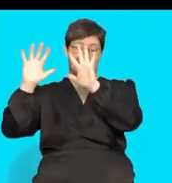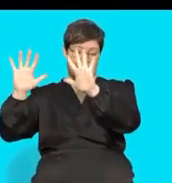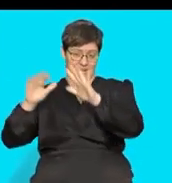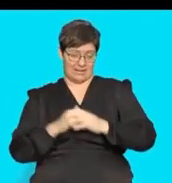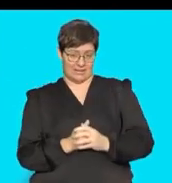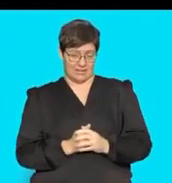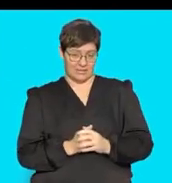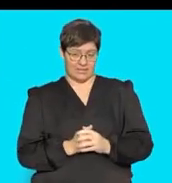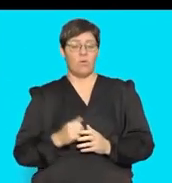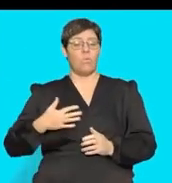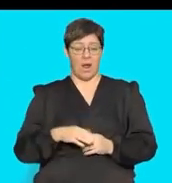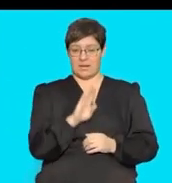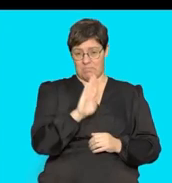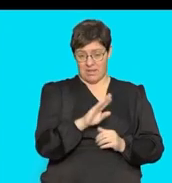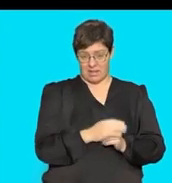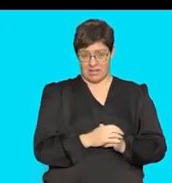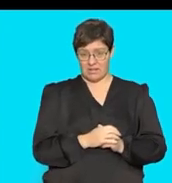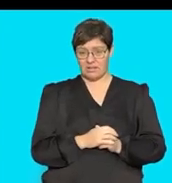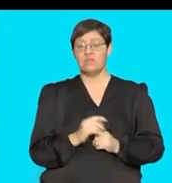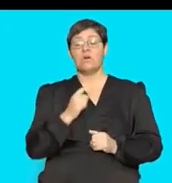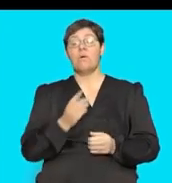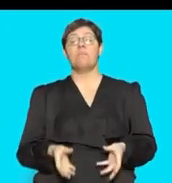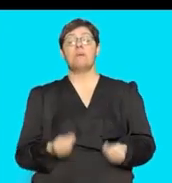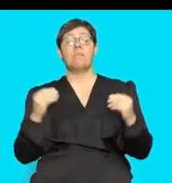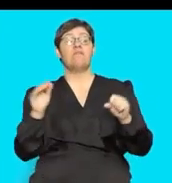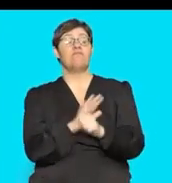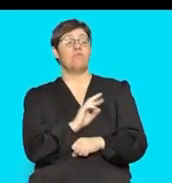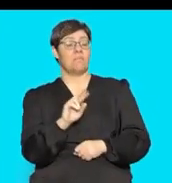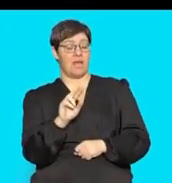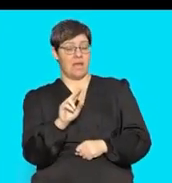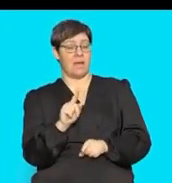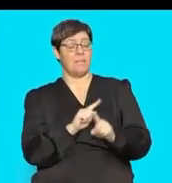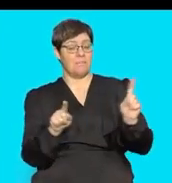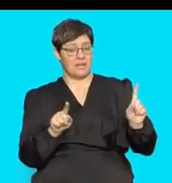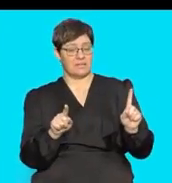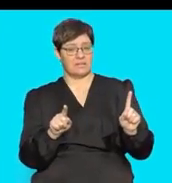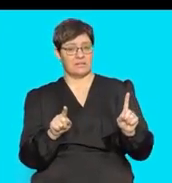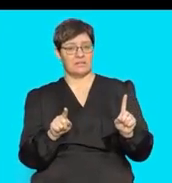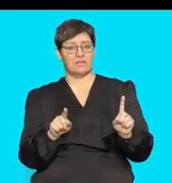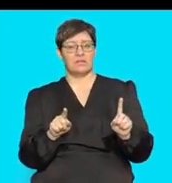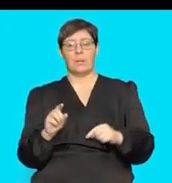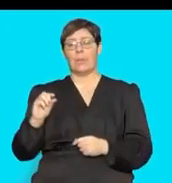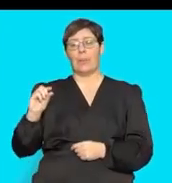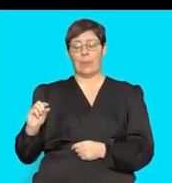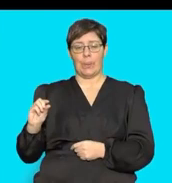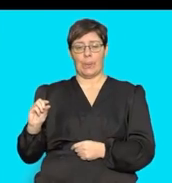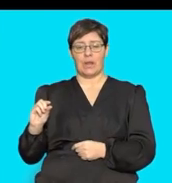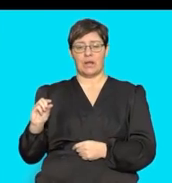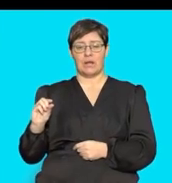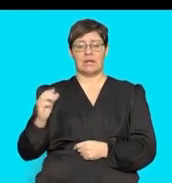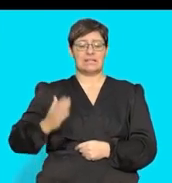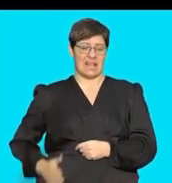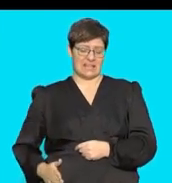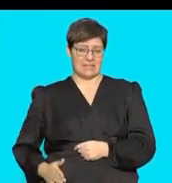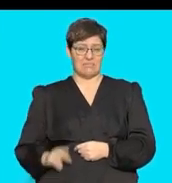ambiguous case occurs when we're given the full pair, but the full pair contains the smaller of the two sides.